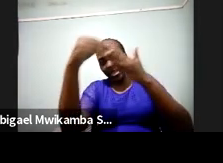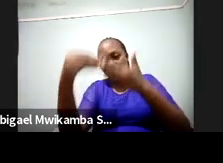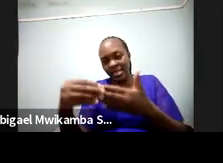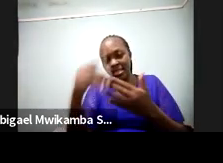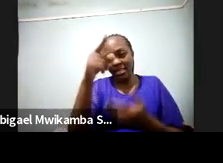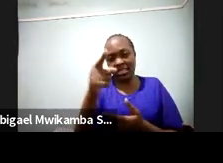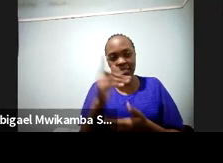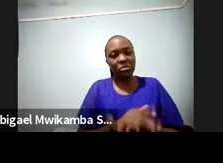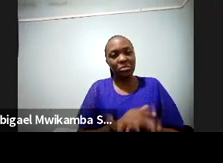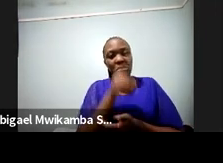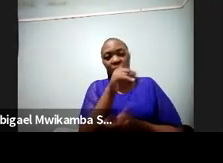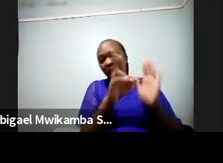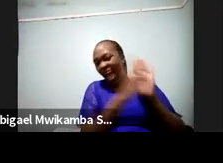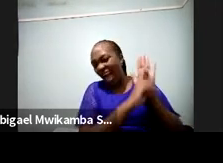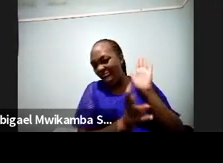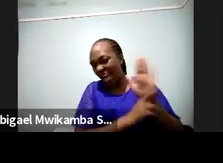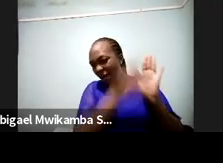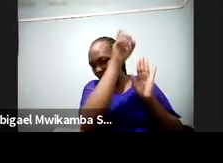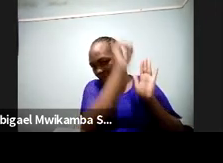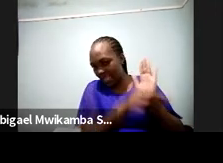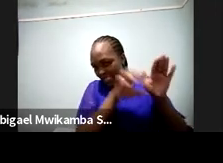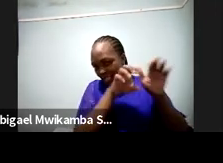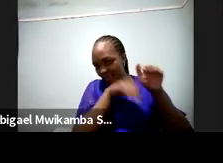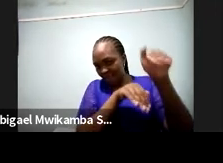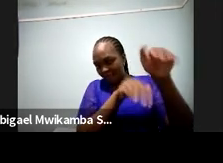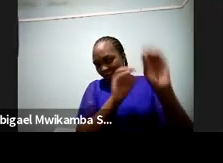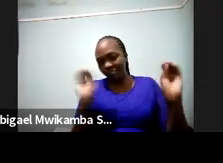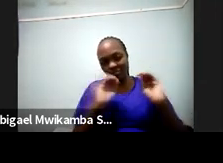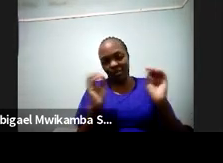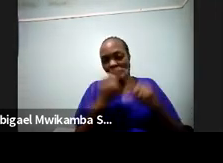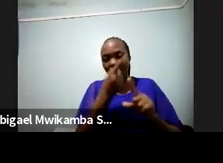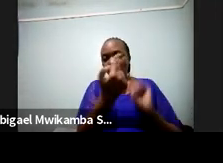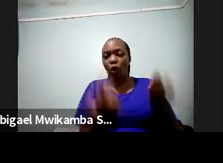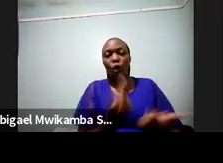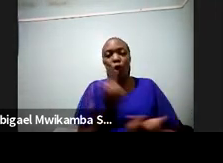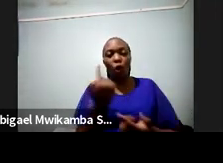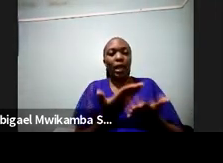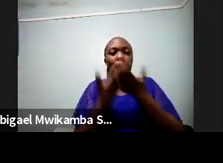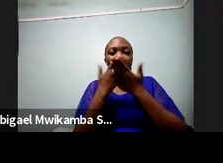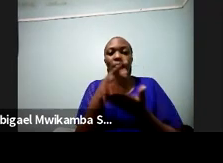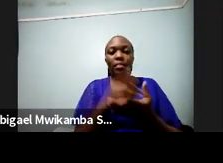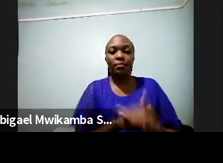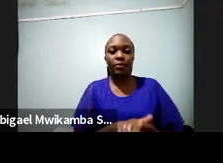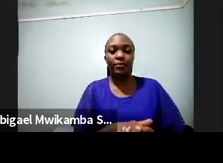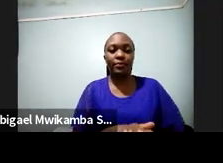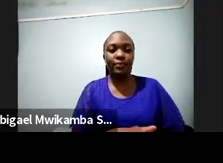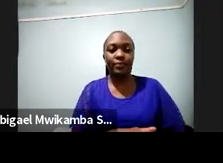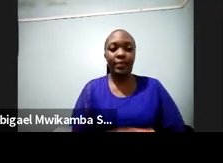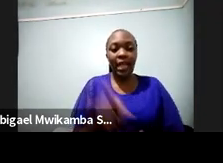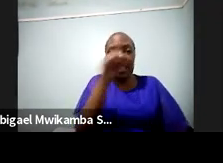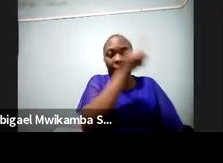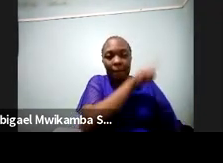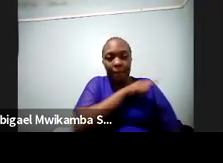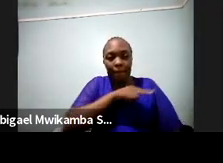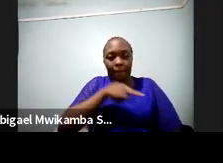of the thumb, but just an indication of how it looks like. In a pie chart form, you realize what is the